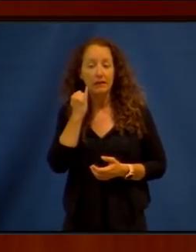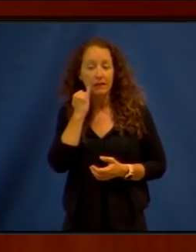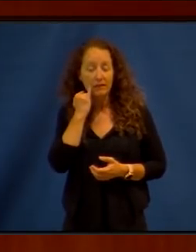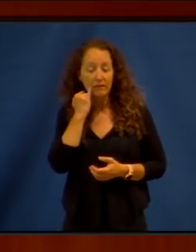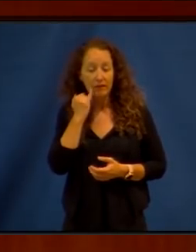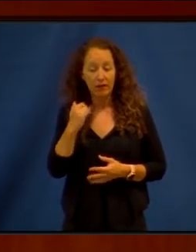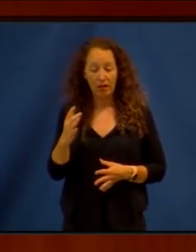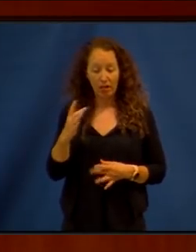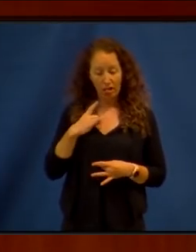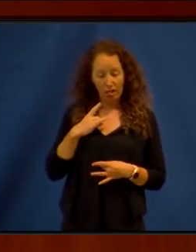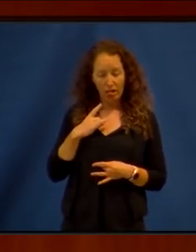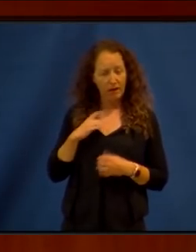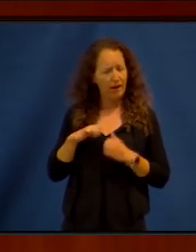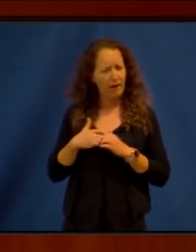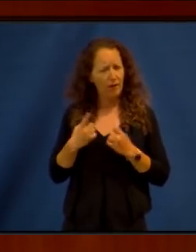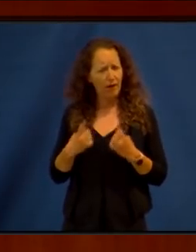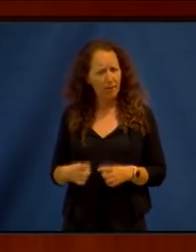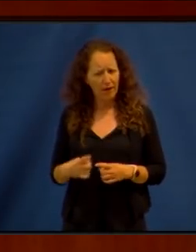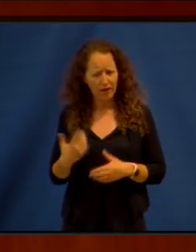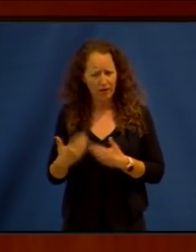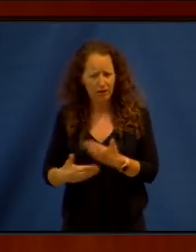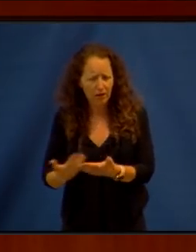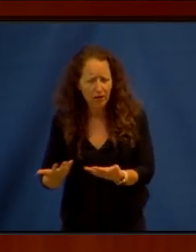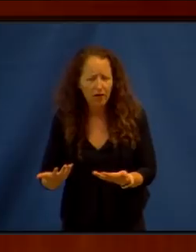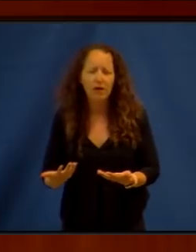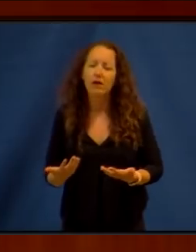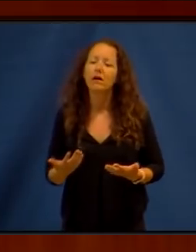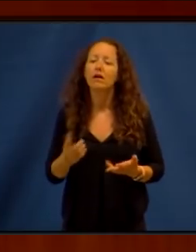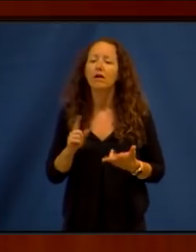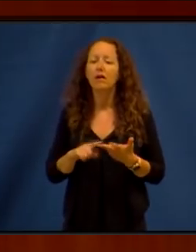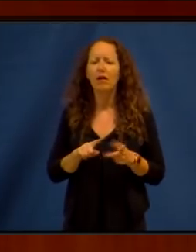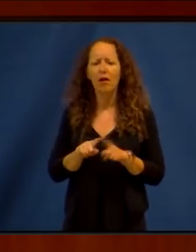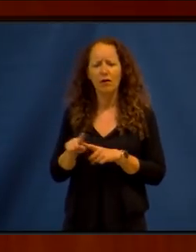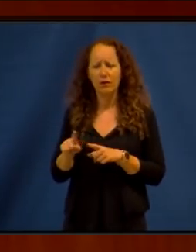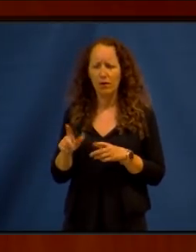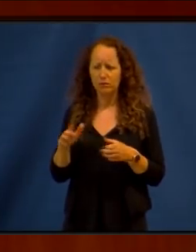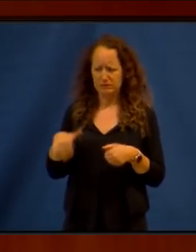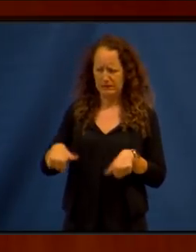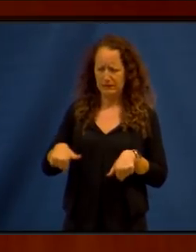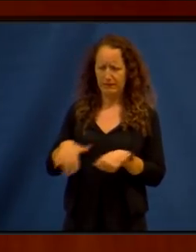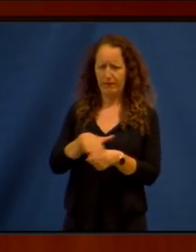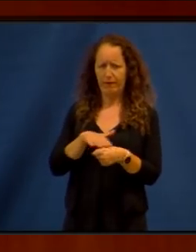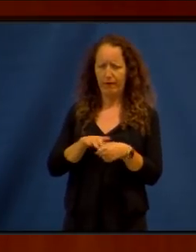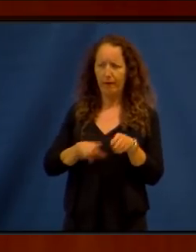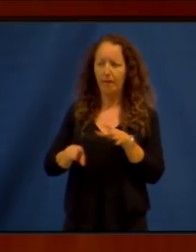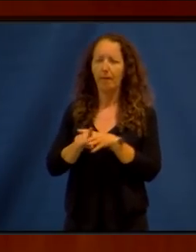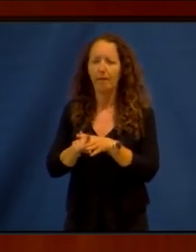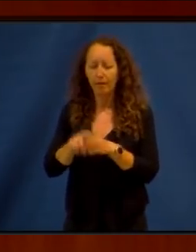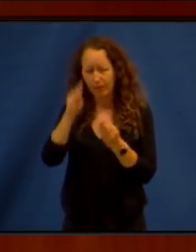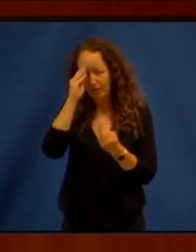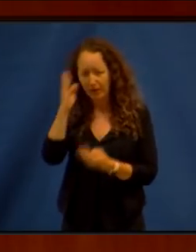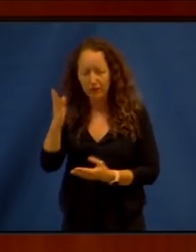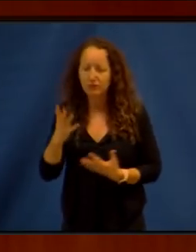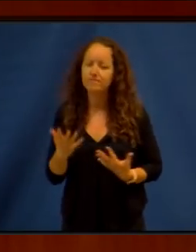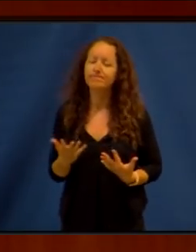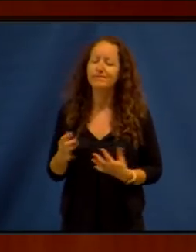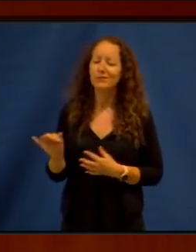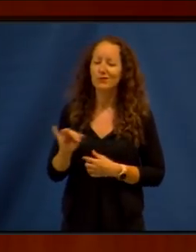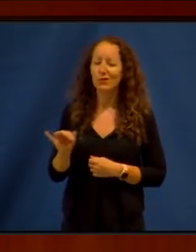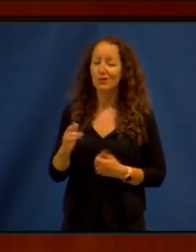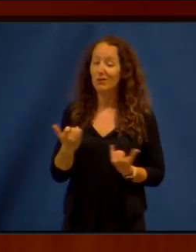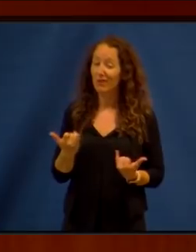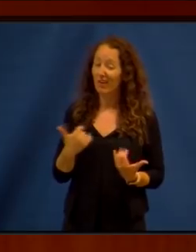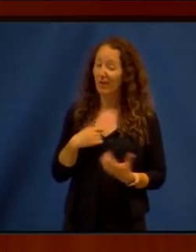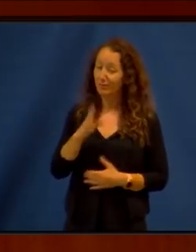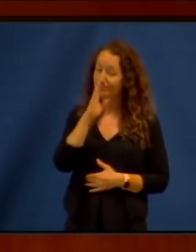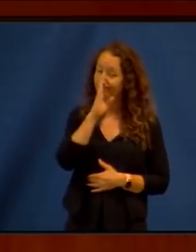and so forth, and as well as local things that seem to pop up. One of the things that I would like to speak to